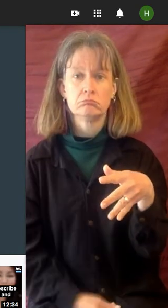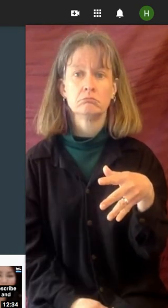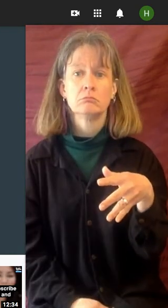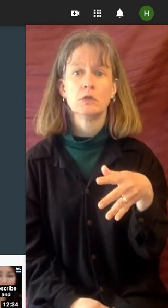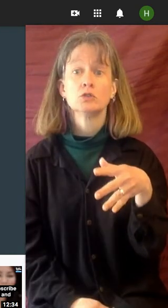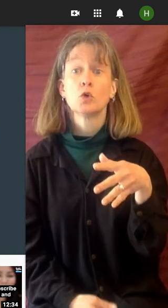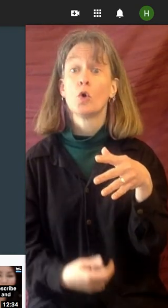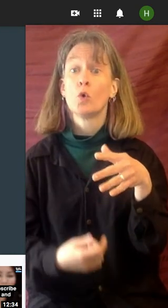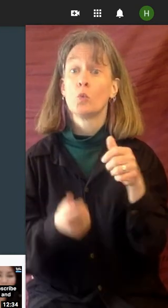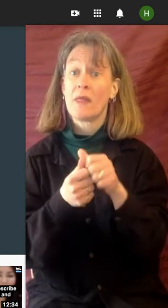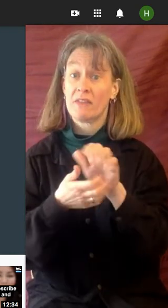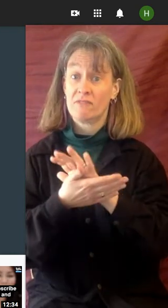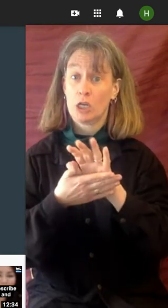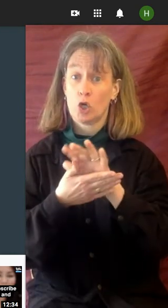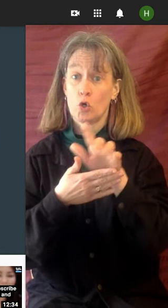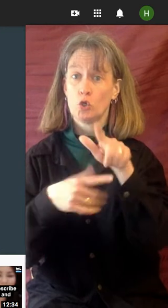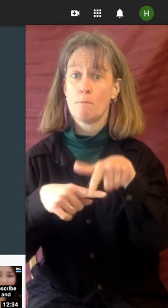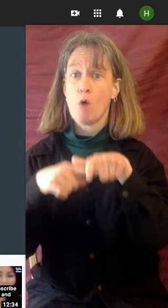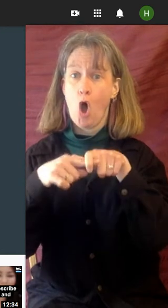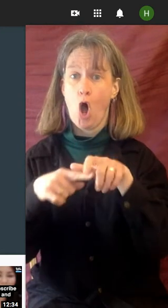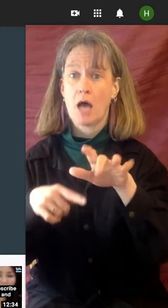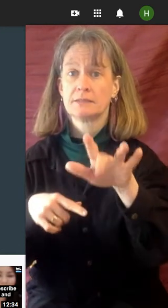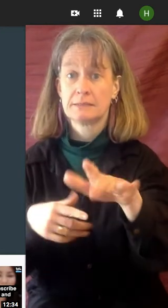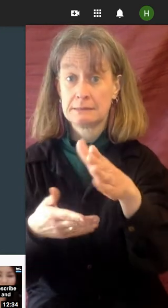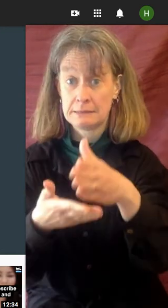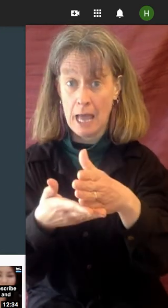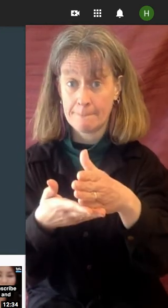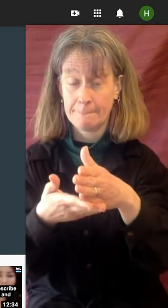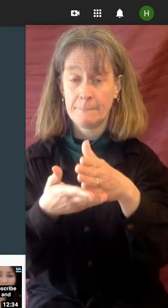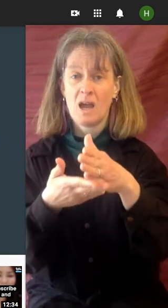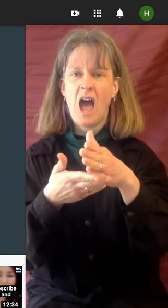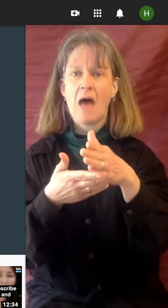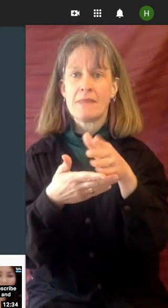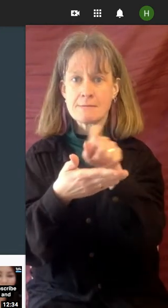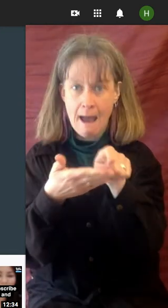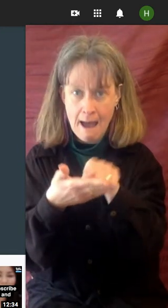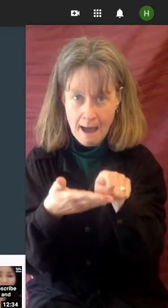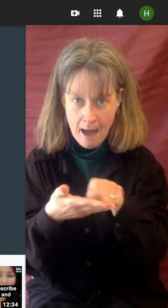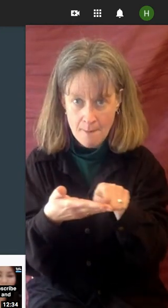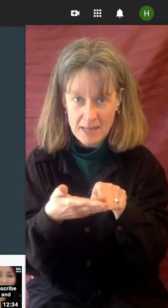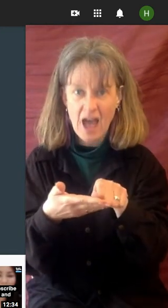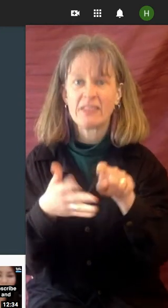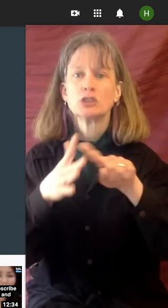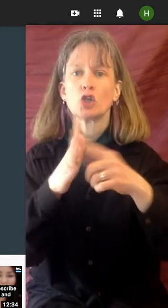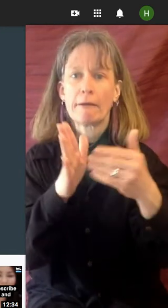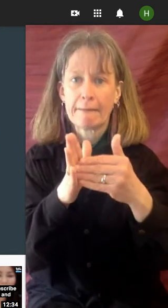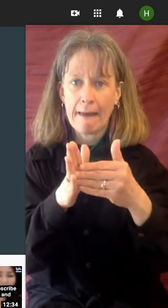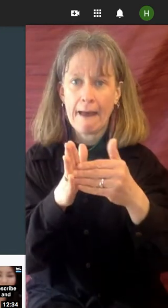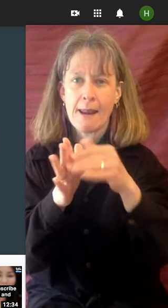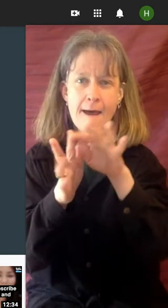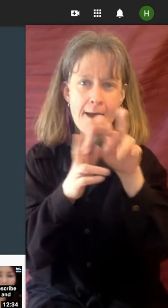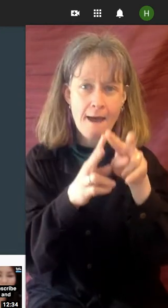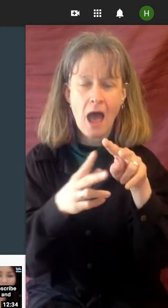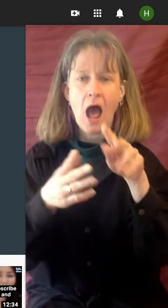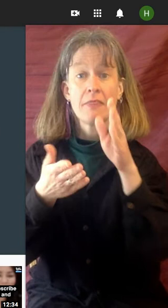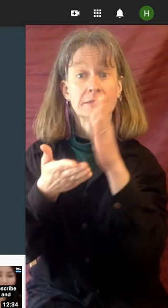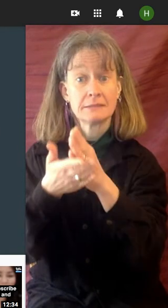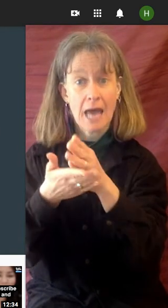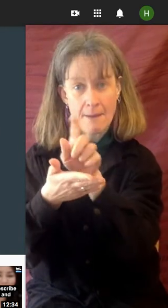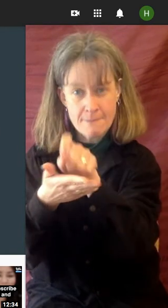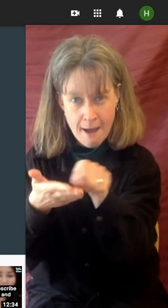video so you have time to copy everything down because I'm just going to go through all the 6